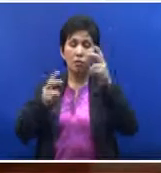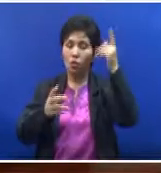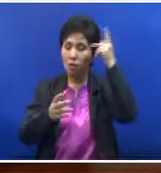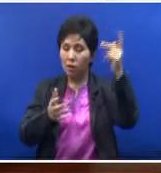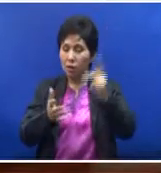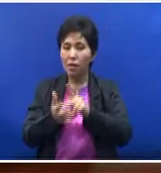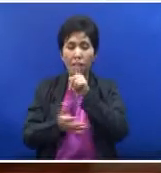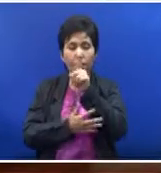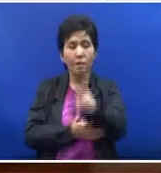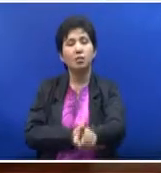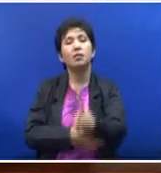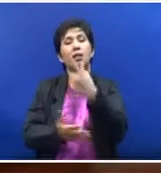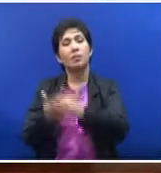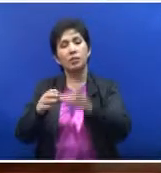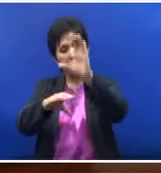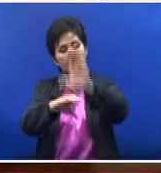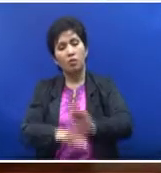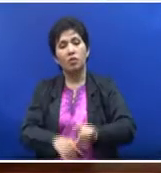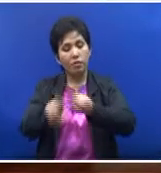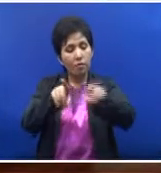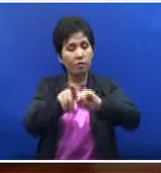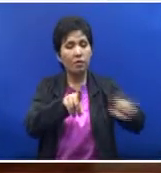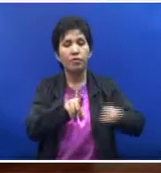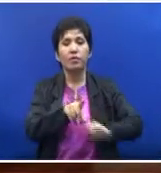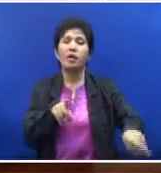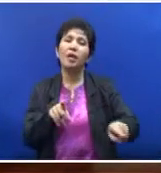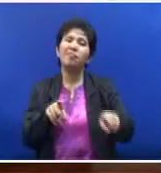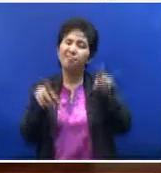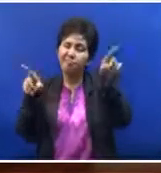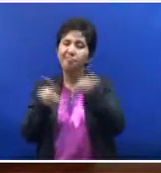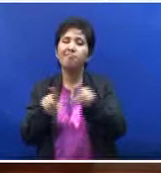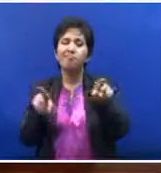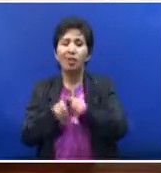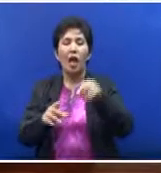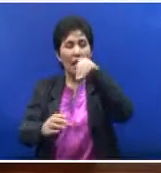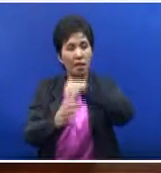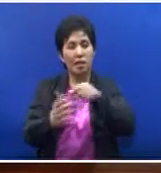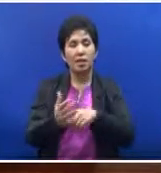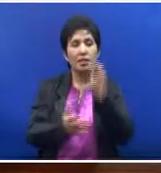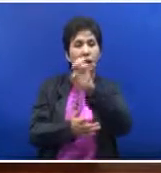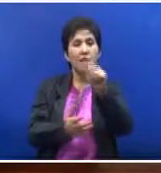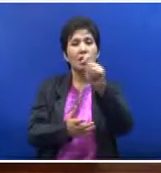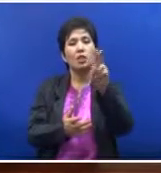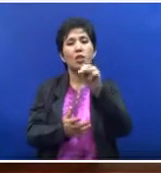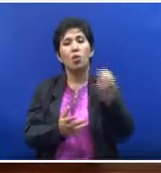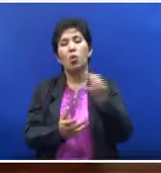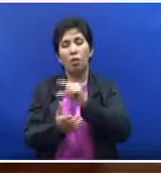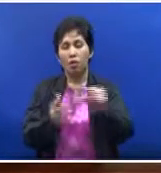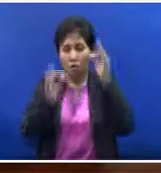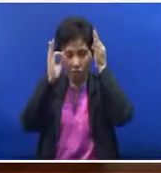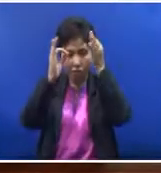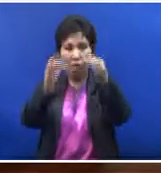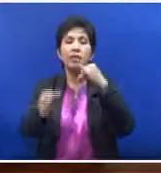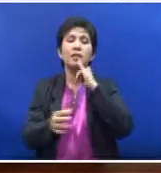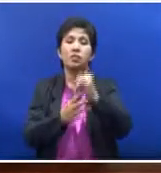identify about the cultural differences and also the similarities. So in this ethnography research, the focus